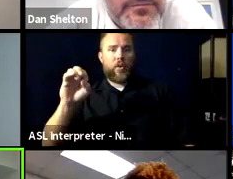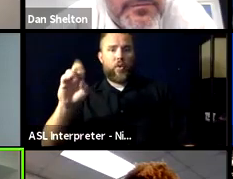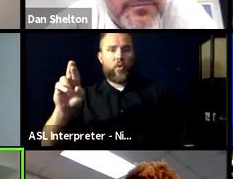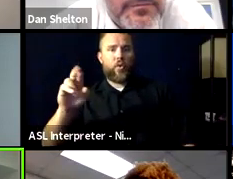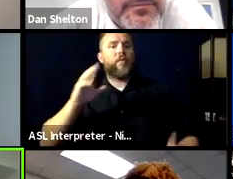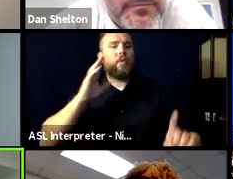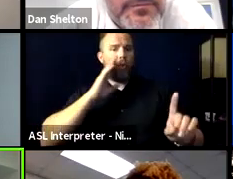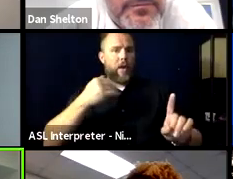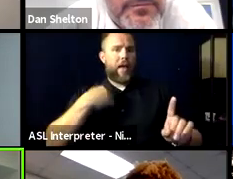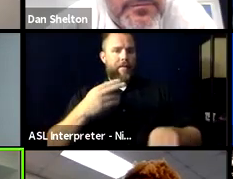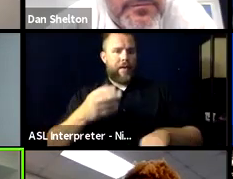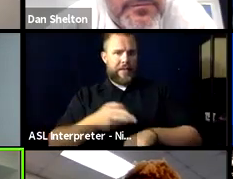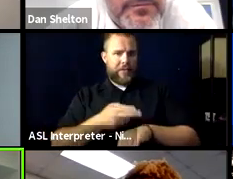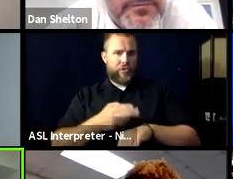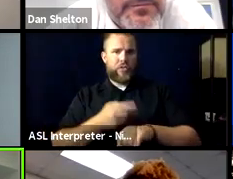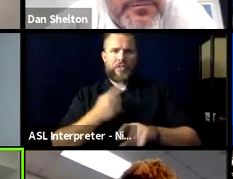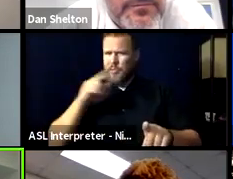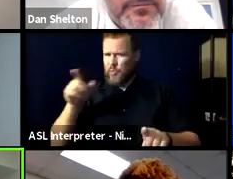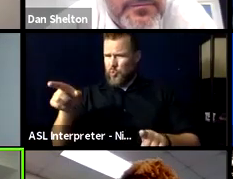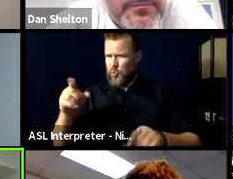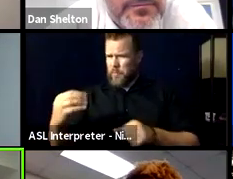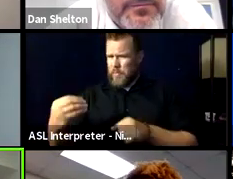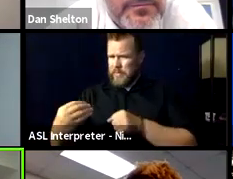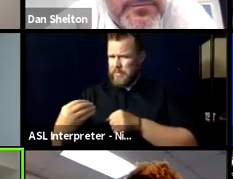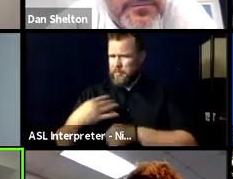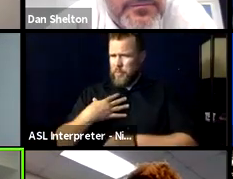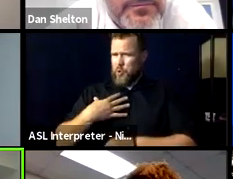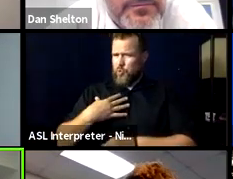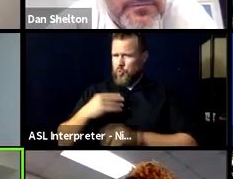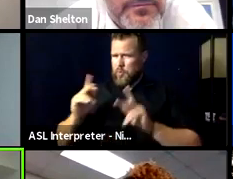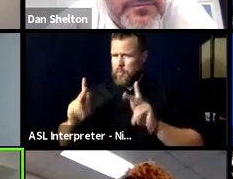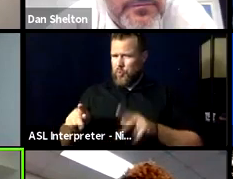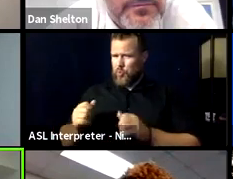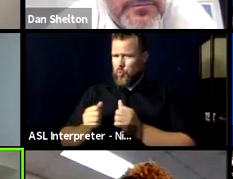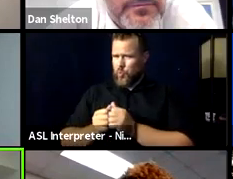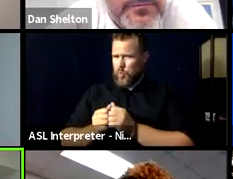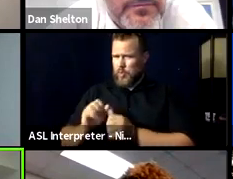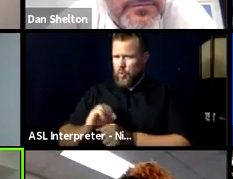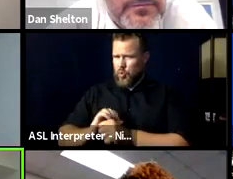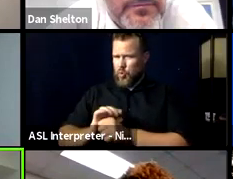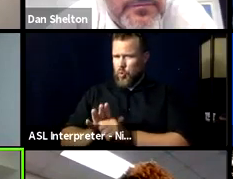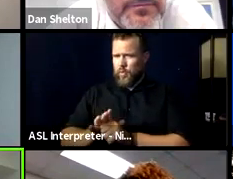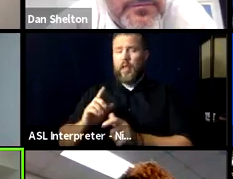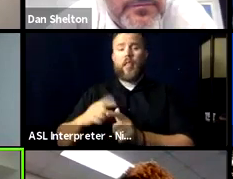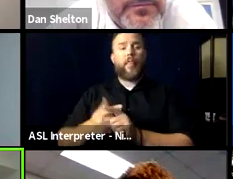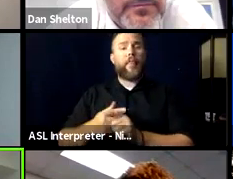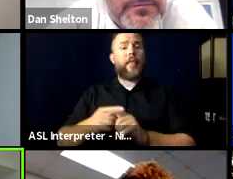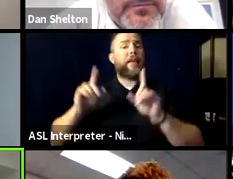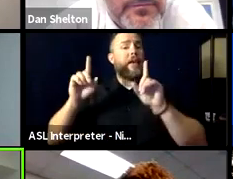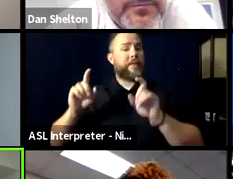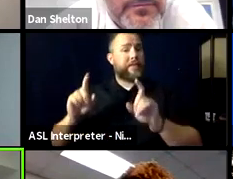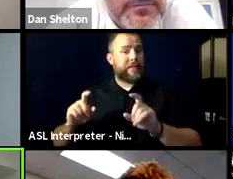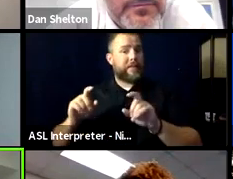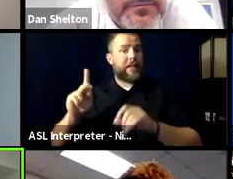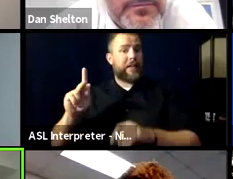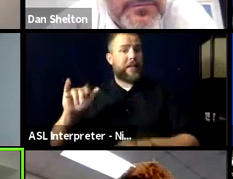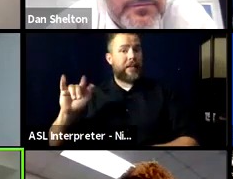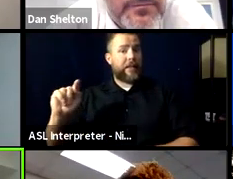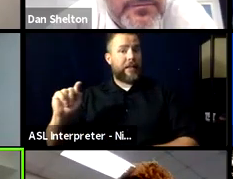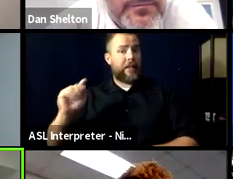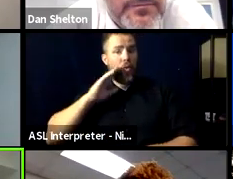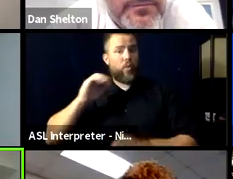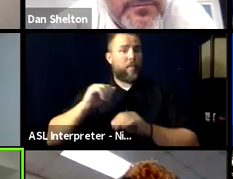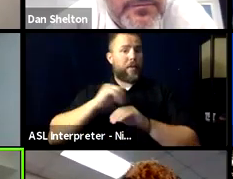been exposed to anyone with COVID lately, those types of questions. A test kit will be shipped to them within 1 and 2 days of completing